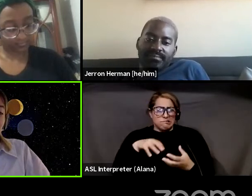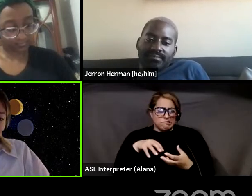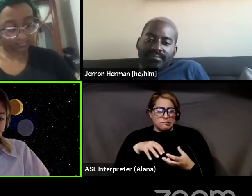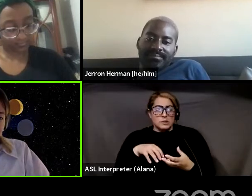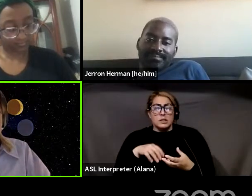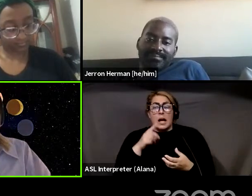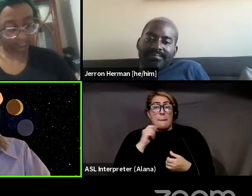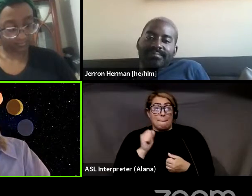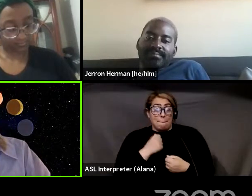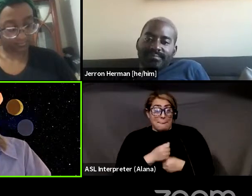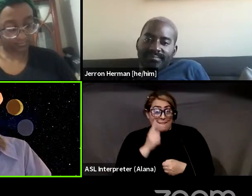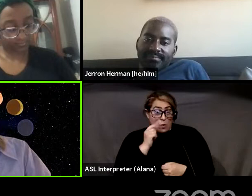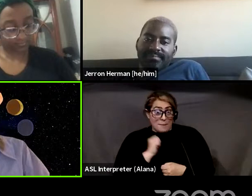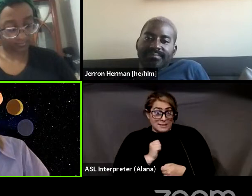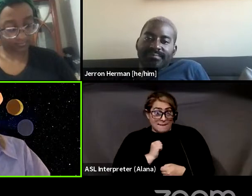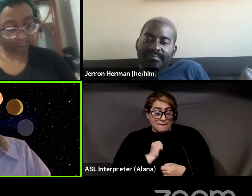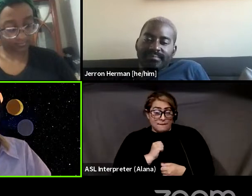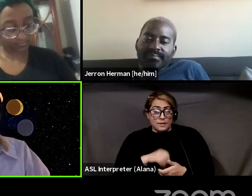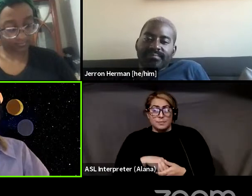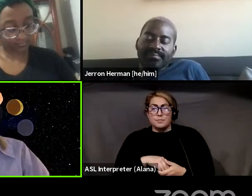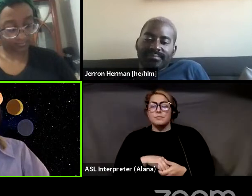for myself,